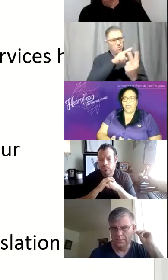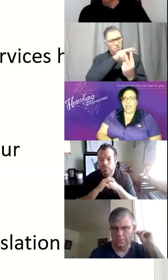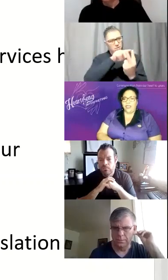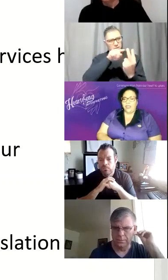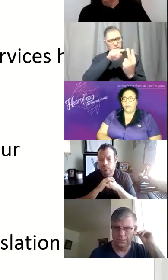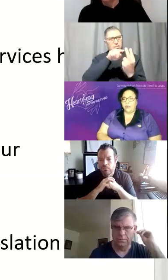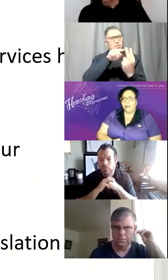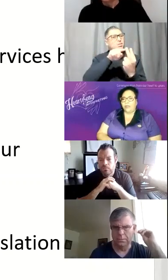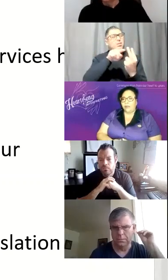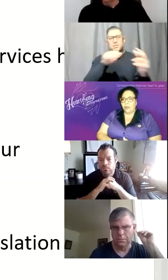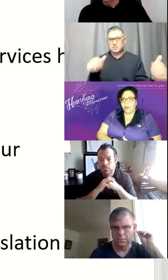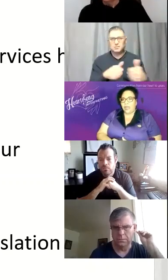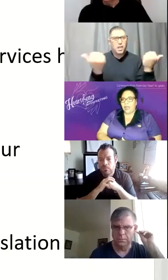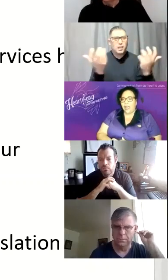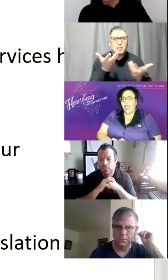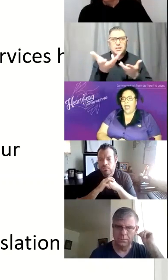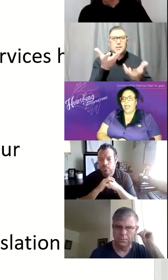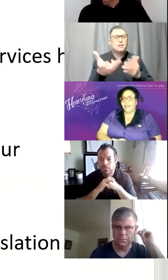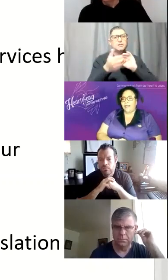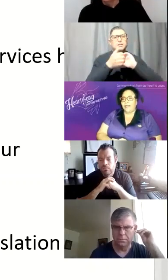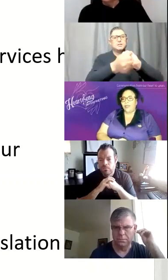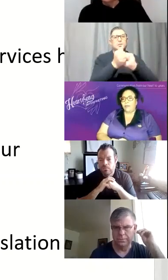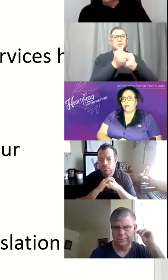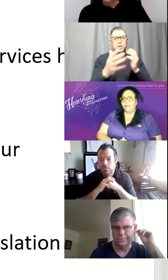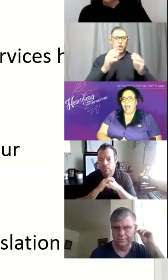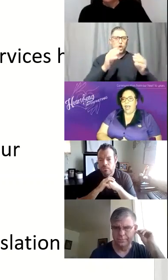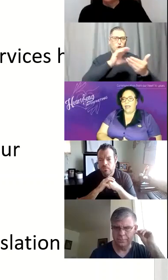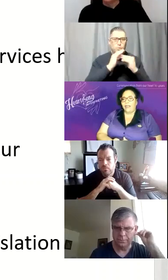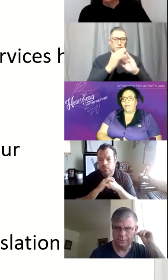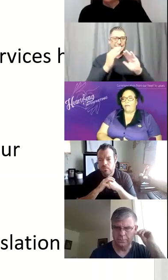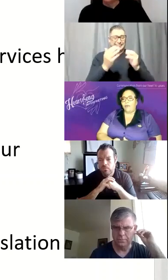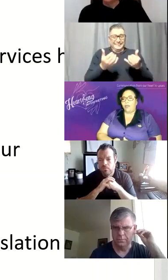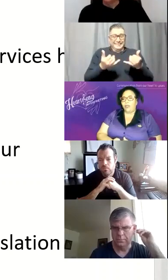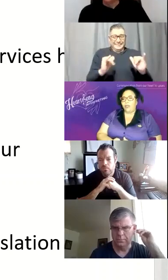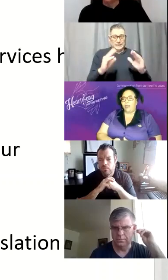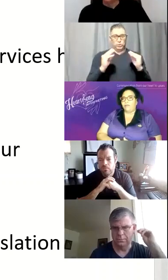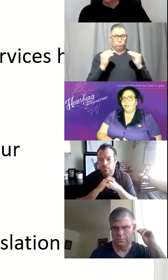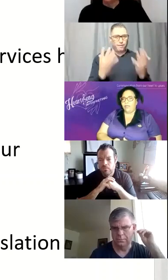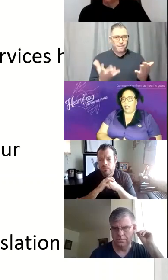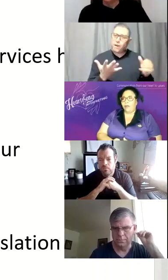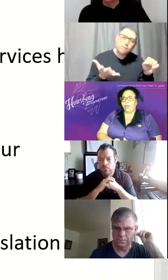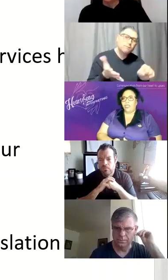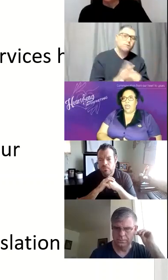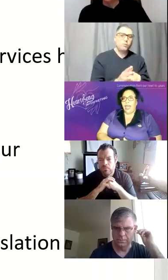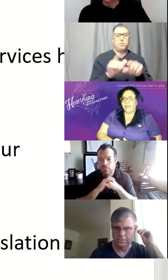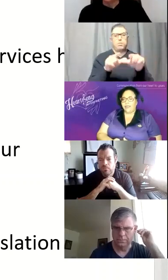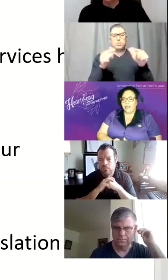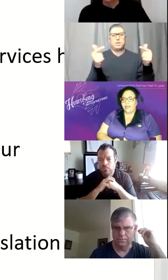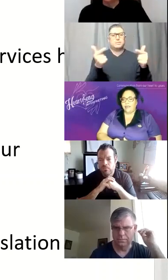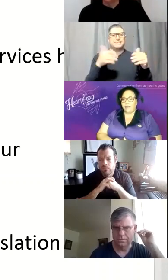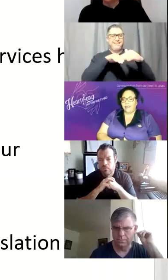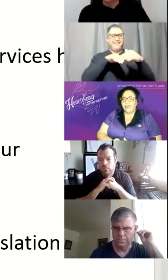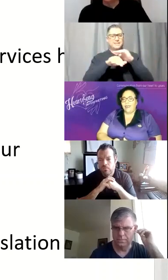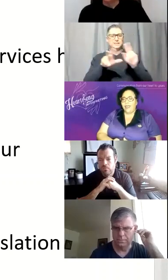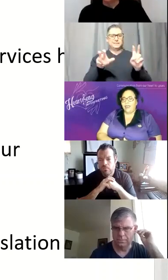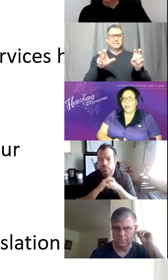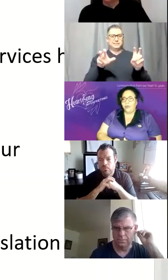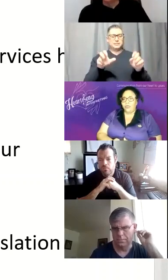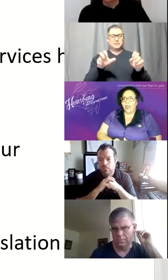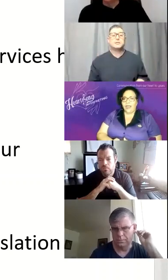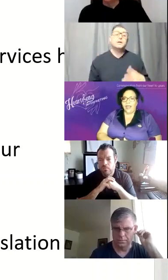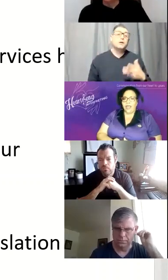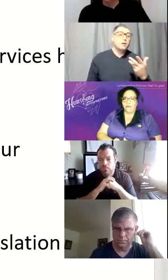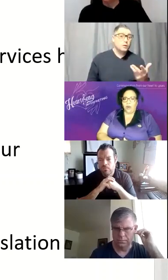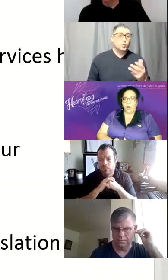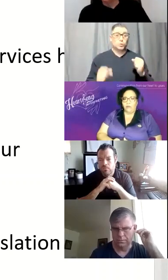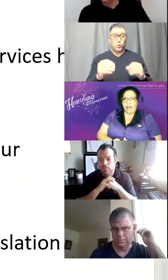quite the challenge to work with the community and still provide the full language access. And so we're